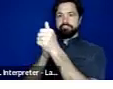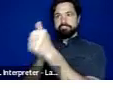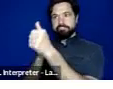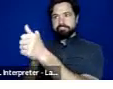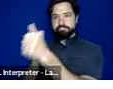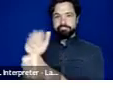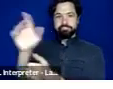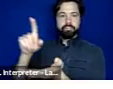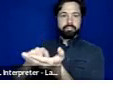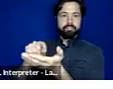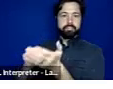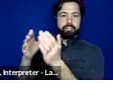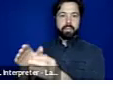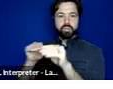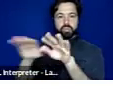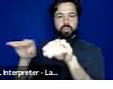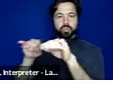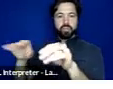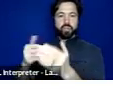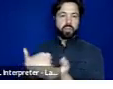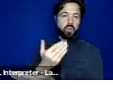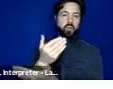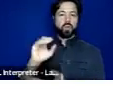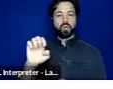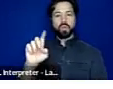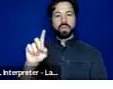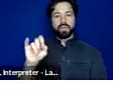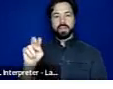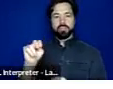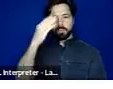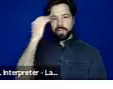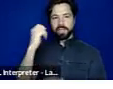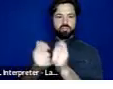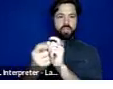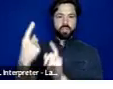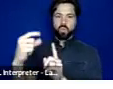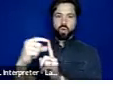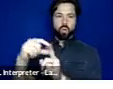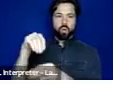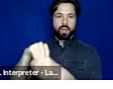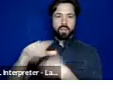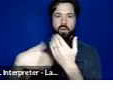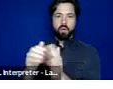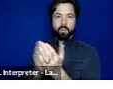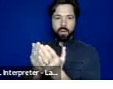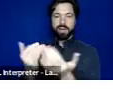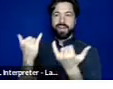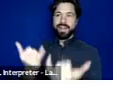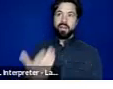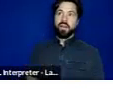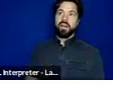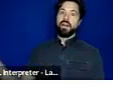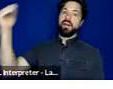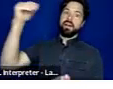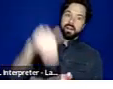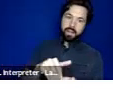years, decides to put in a new edition because they changed one word in the whole entire book, right? And then you have to redo everything